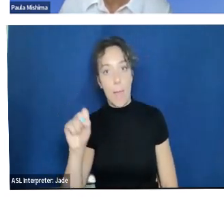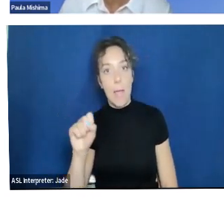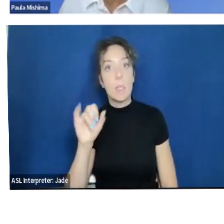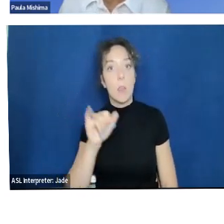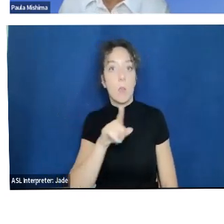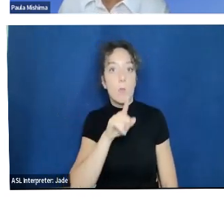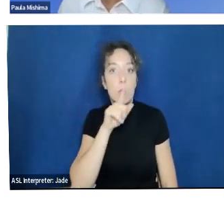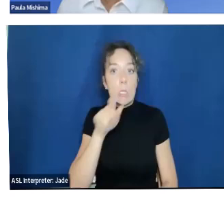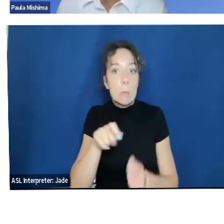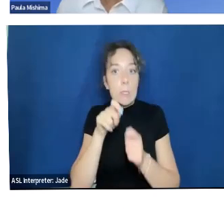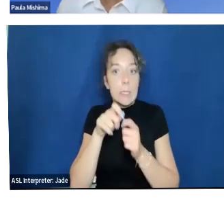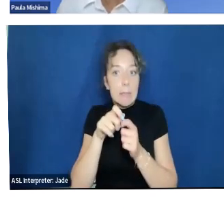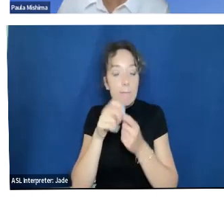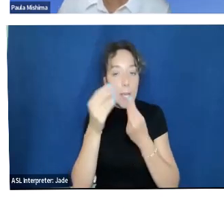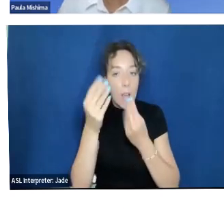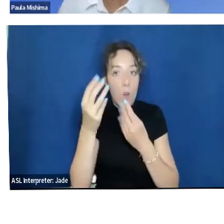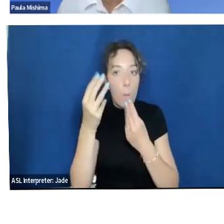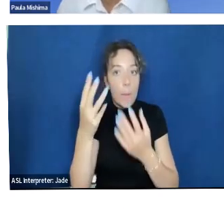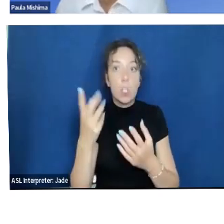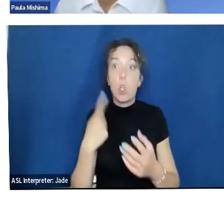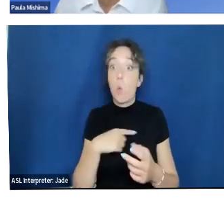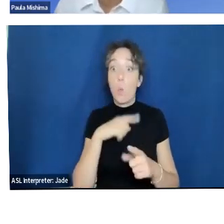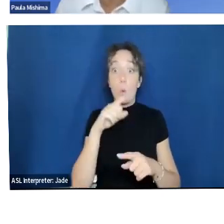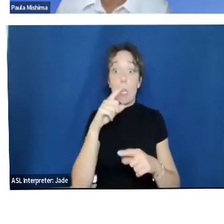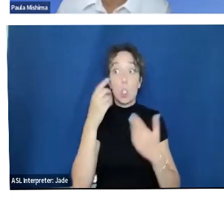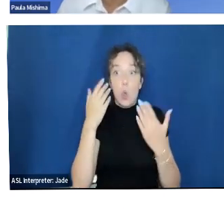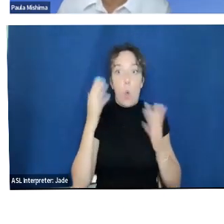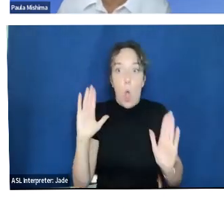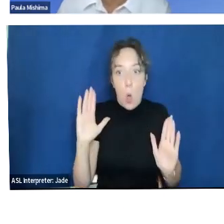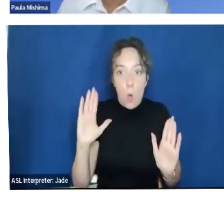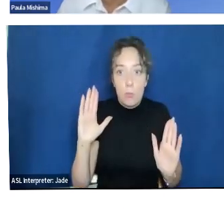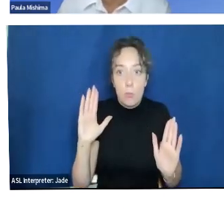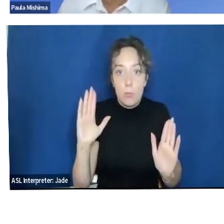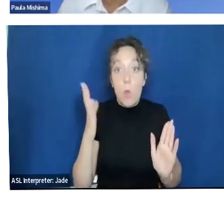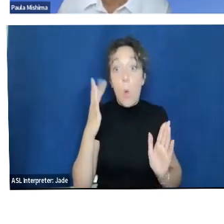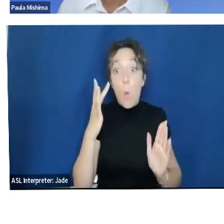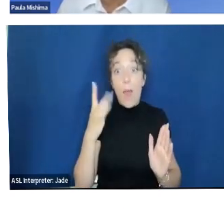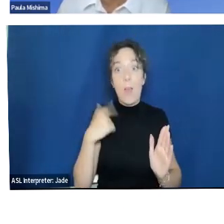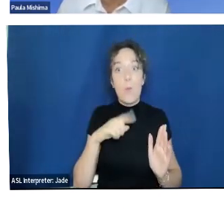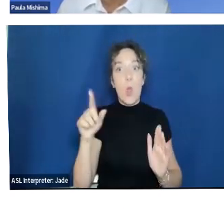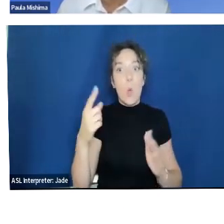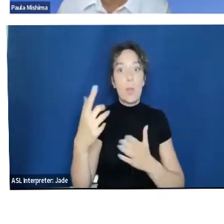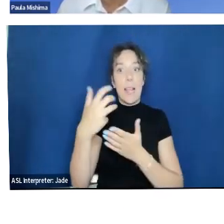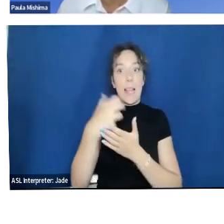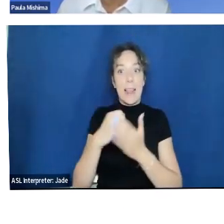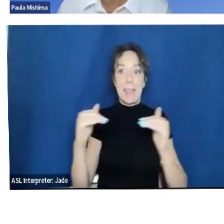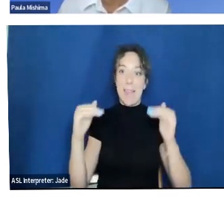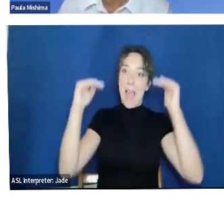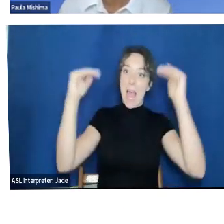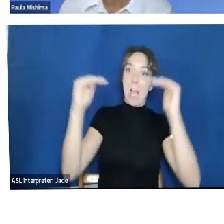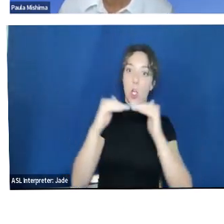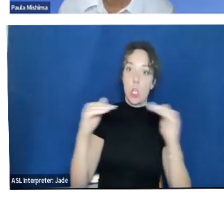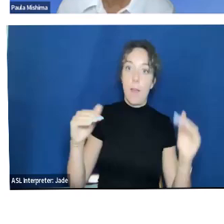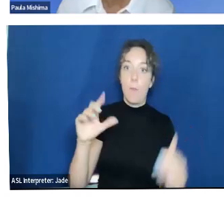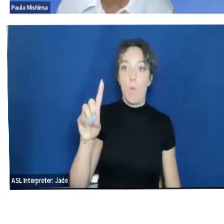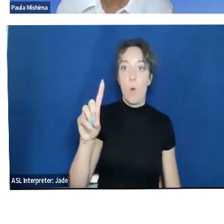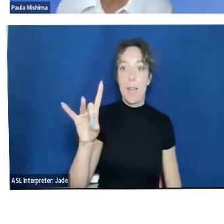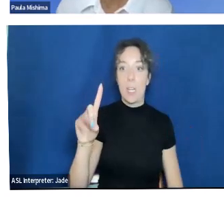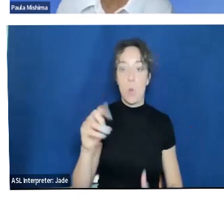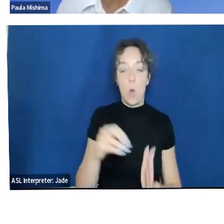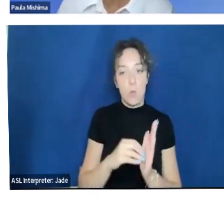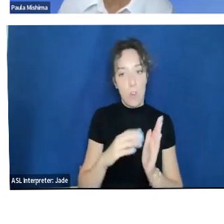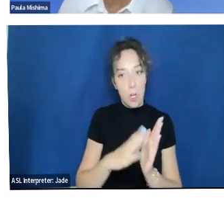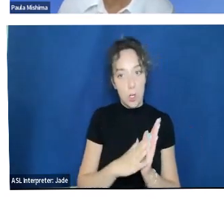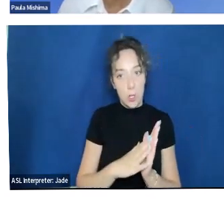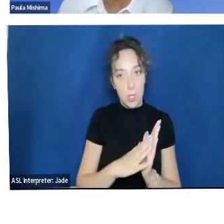information that we don't know because we only collect at the higher level of a 181 record.